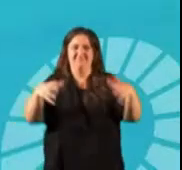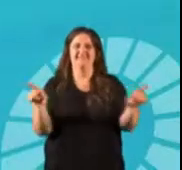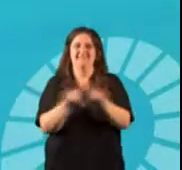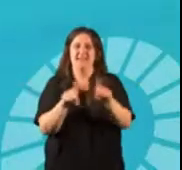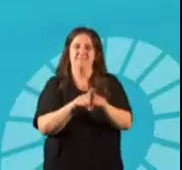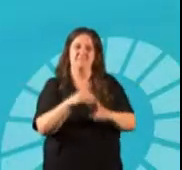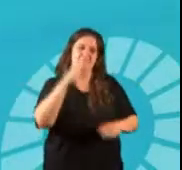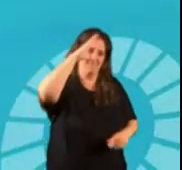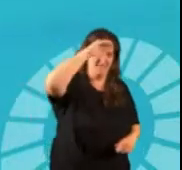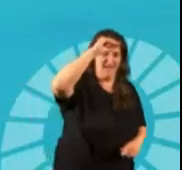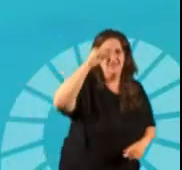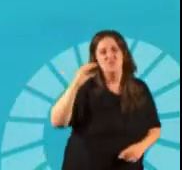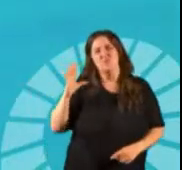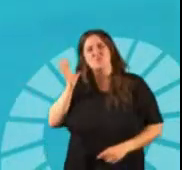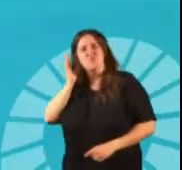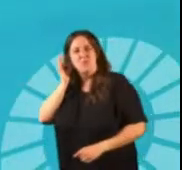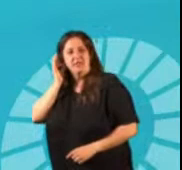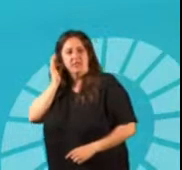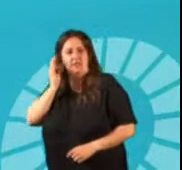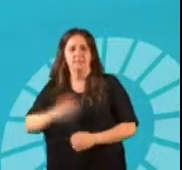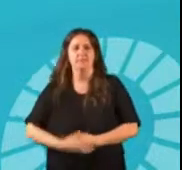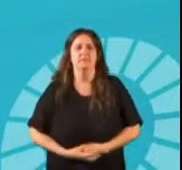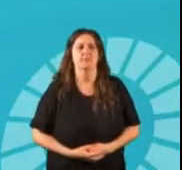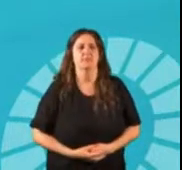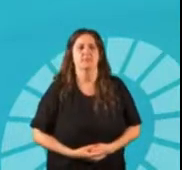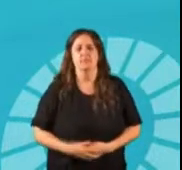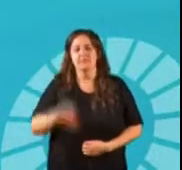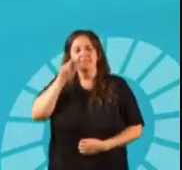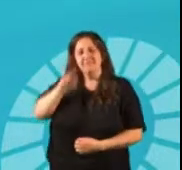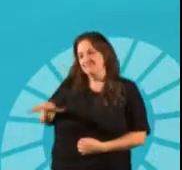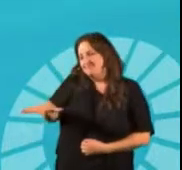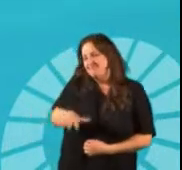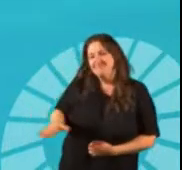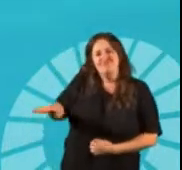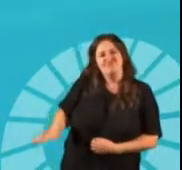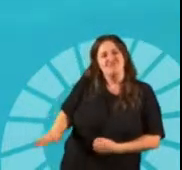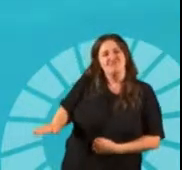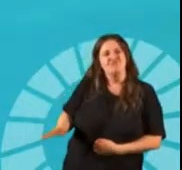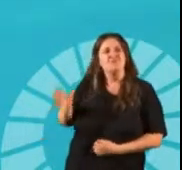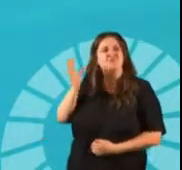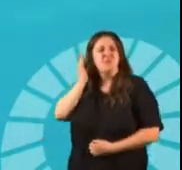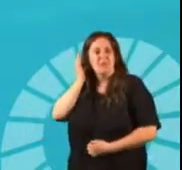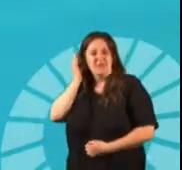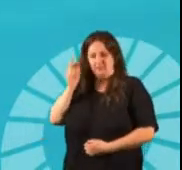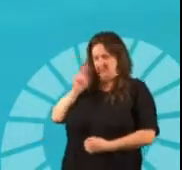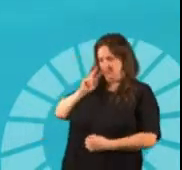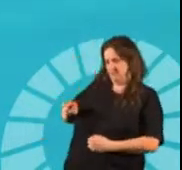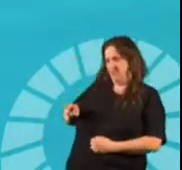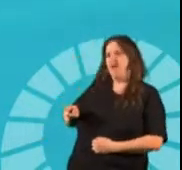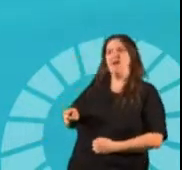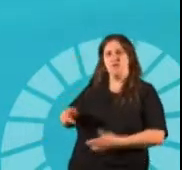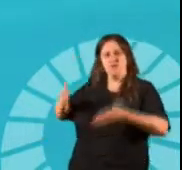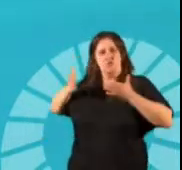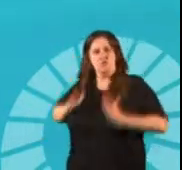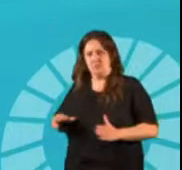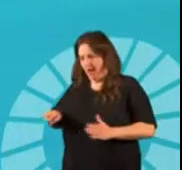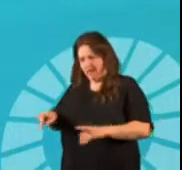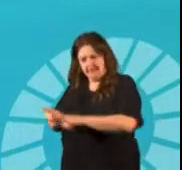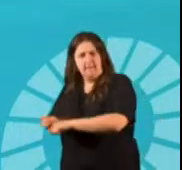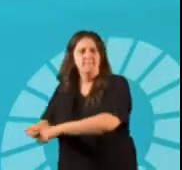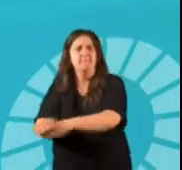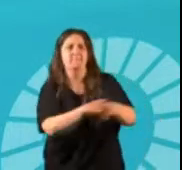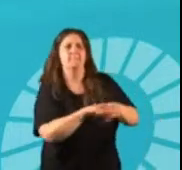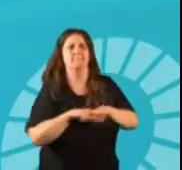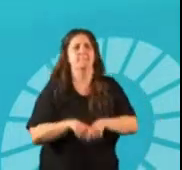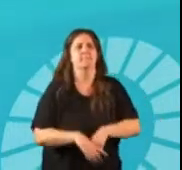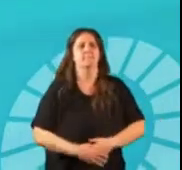conditions. So, yes, the rights of women and girls are universal, just like human rights are. And we cannot